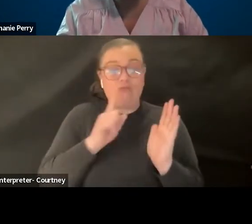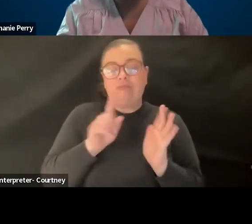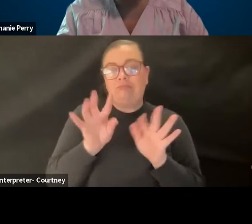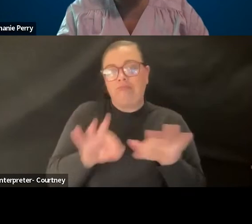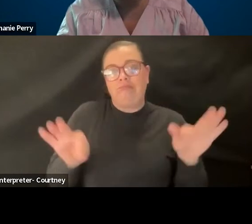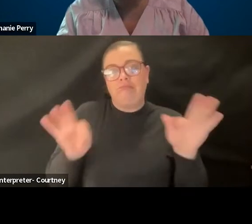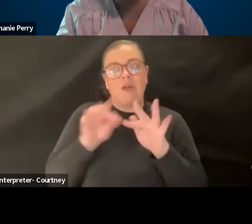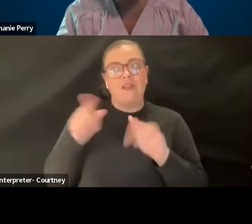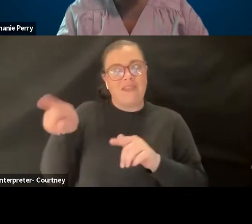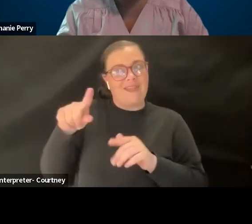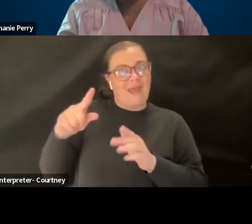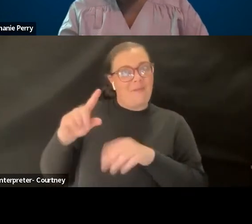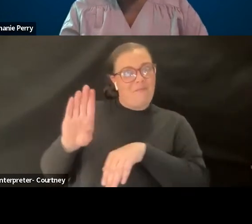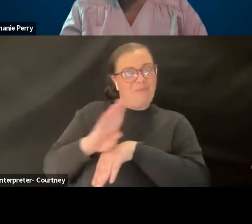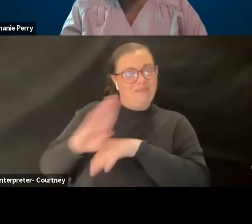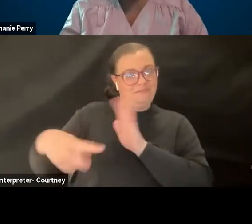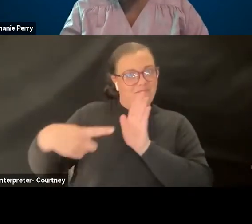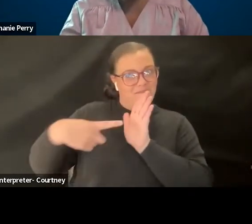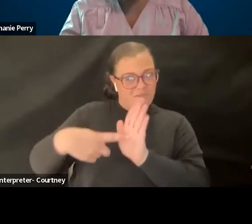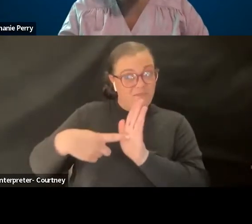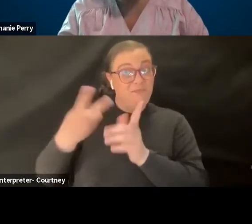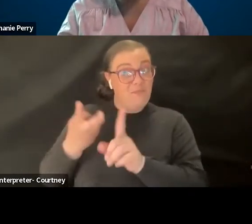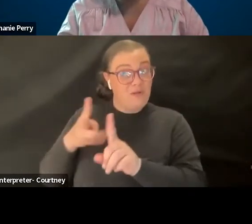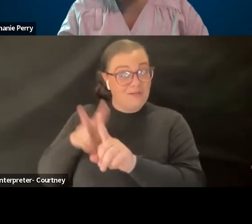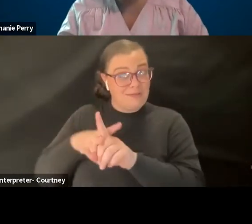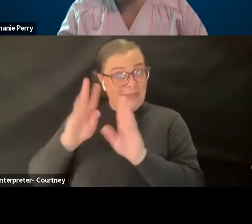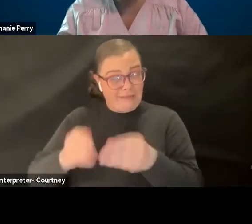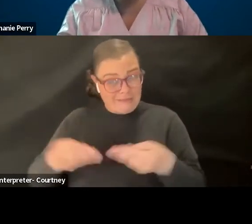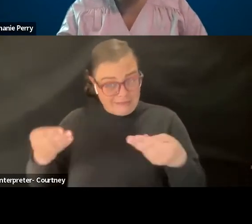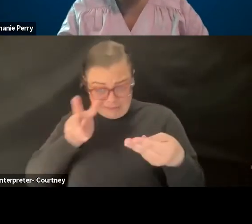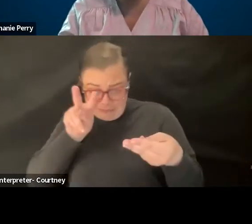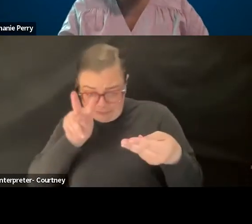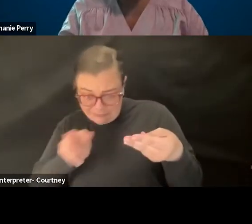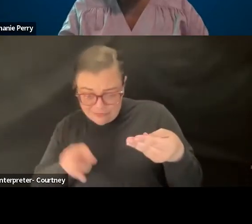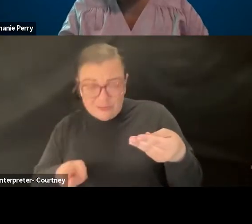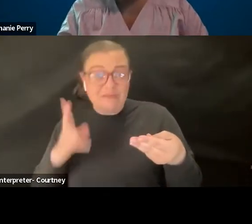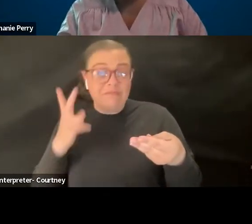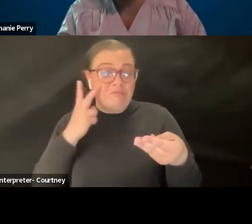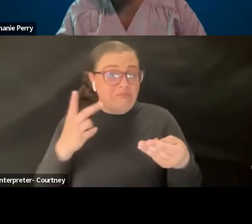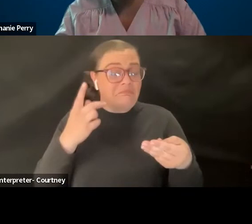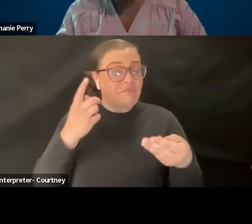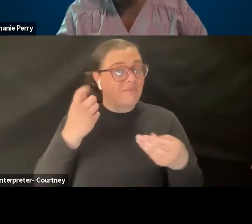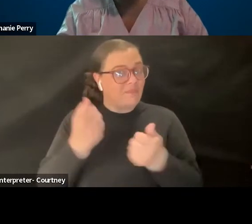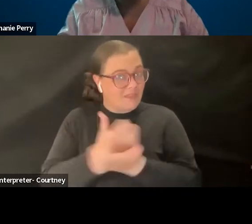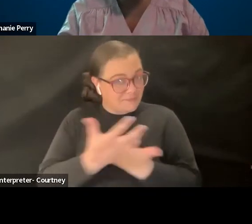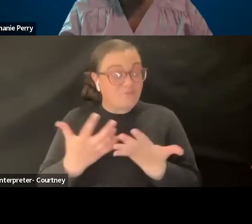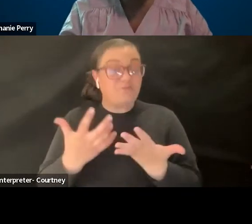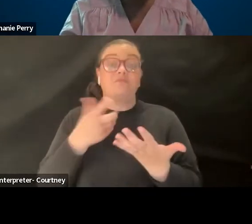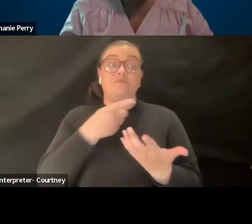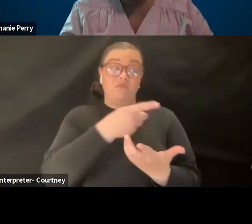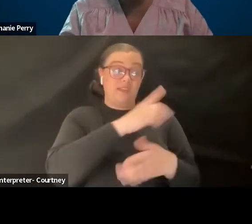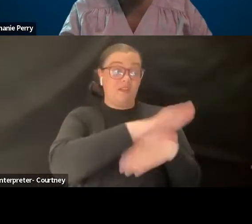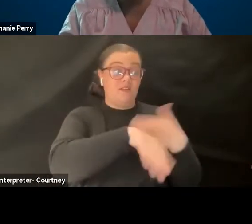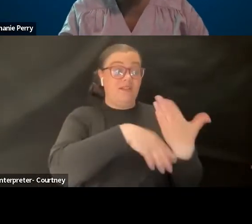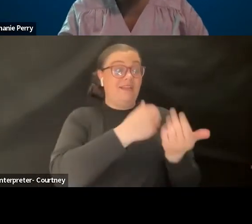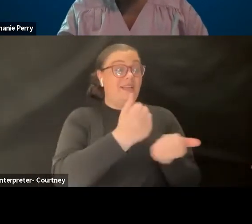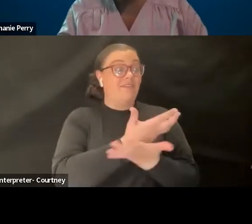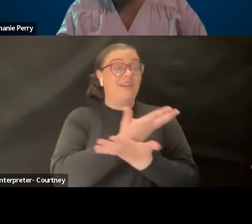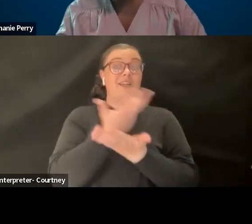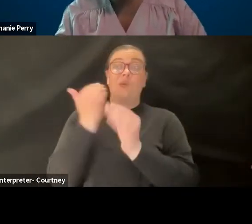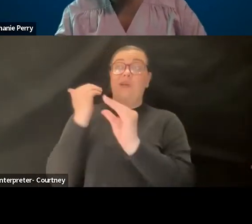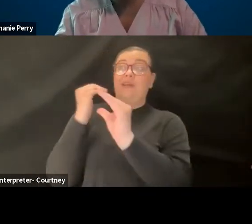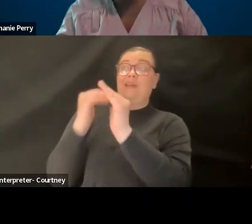is able to see it. And then from there, you would email it in, and we would have a copy of your claim inquiry